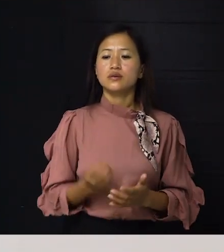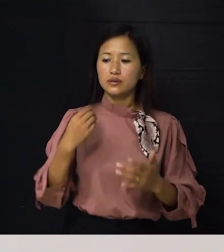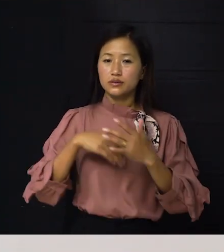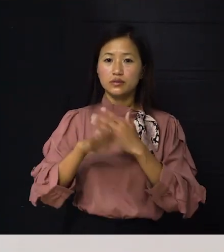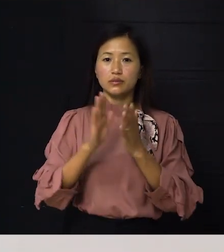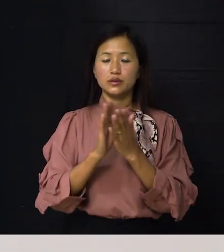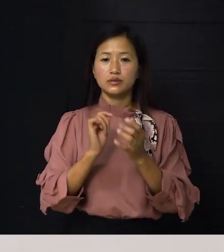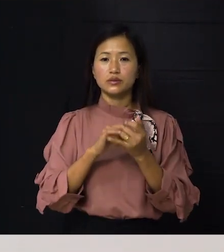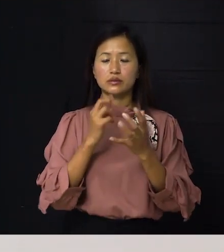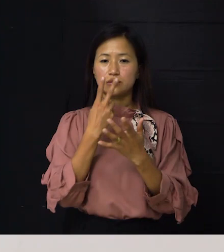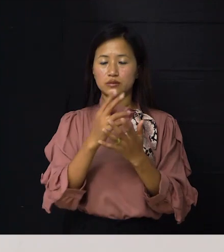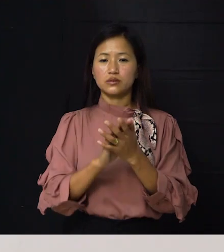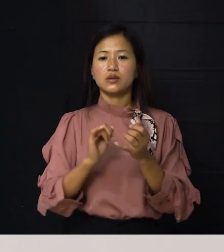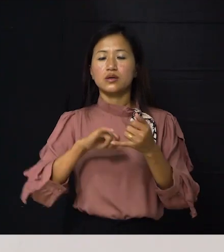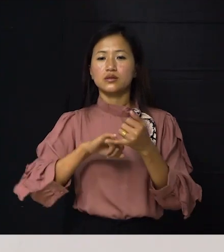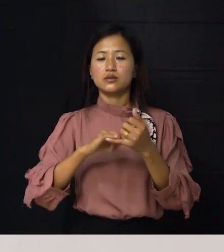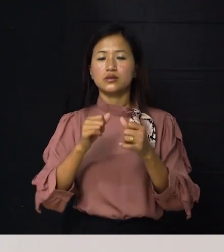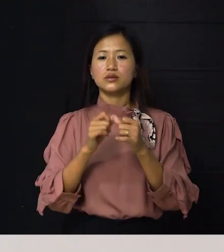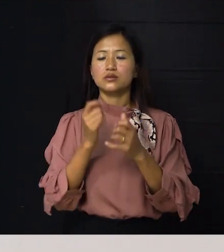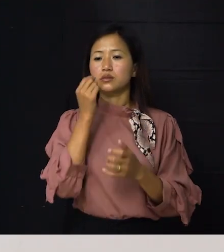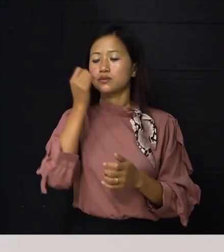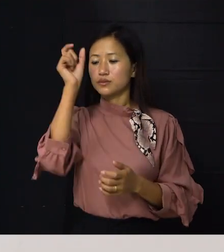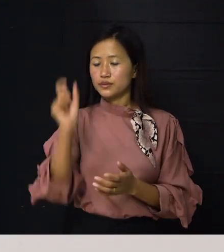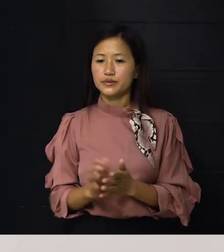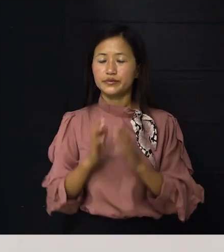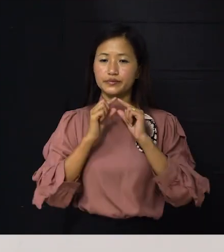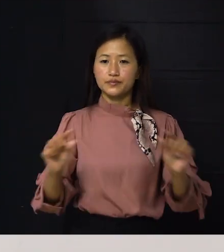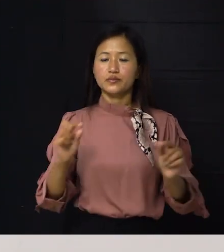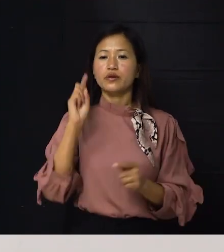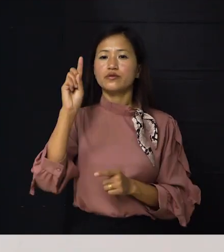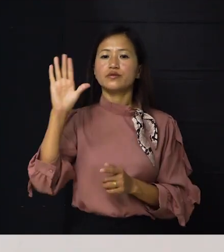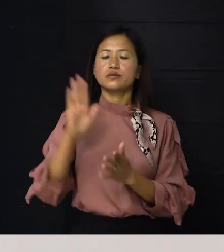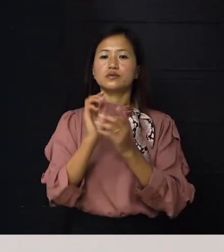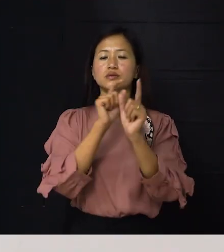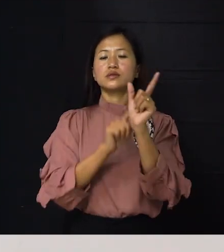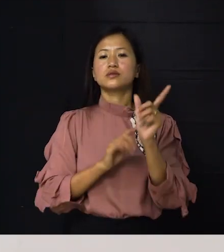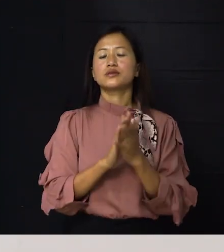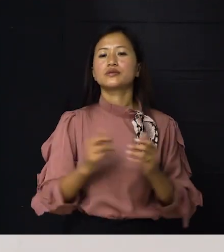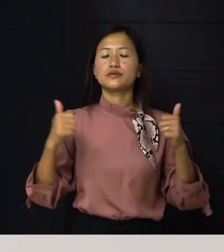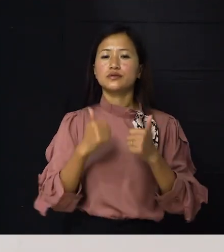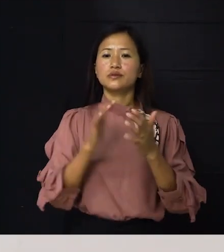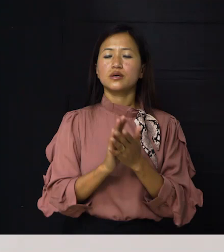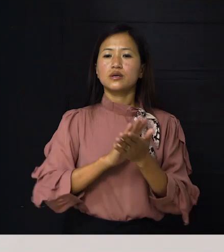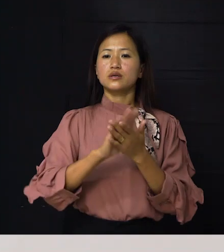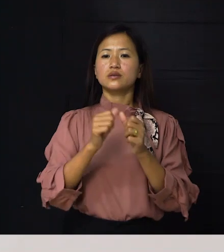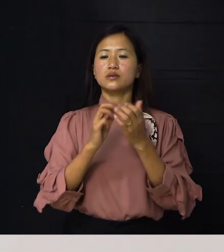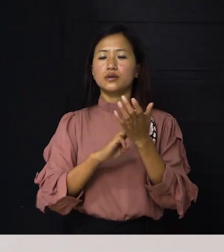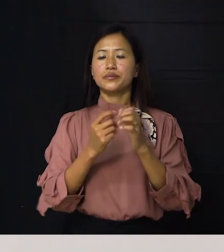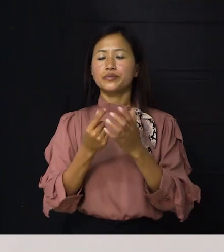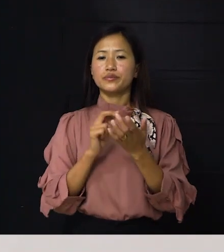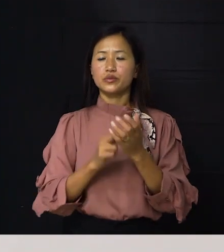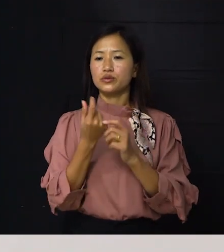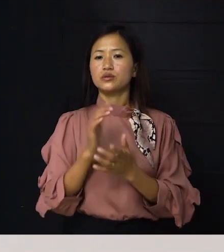Empire, where Sher Shah Suri was the greatest ruler. He took control for 15 years by defeating Humayun. But once